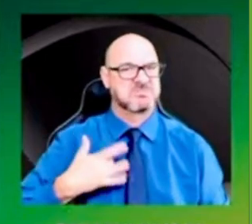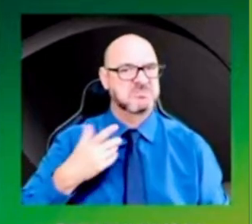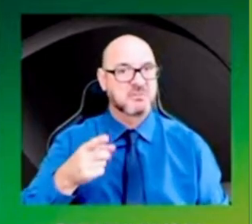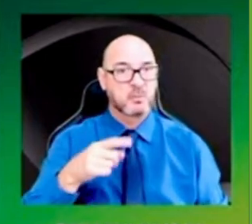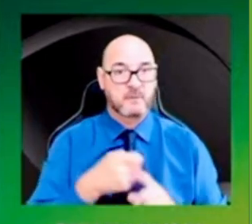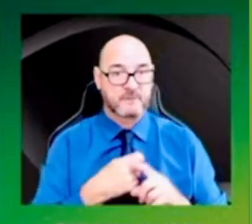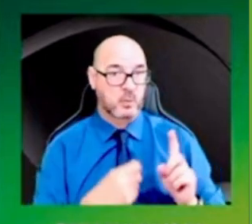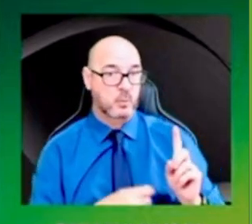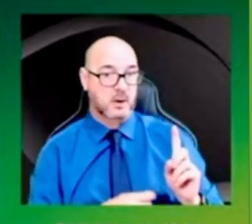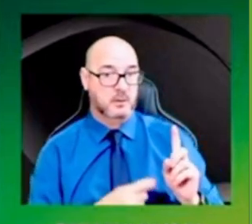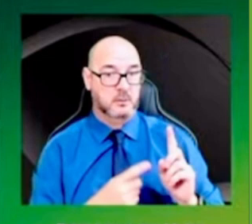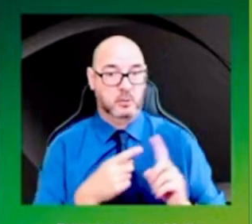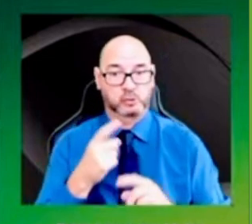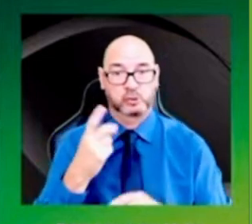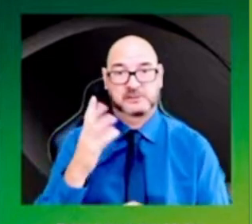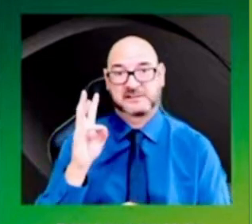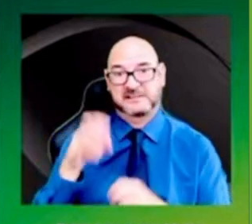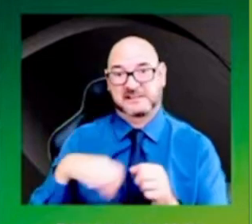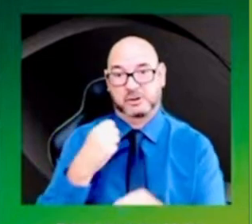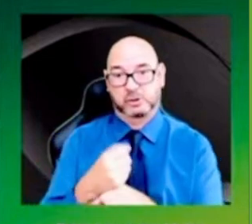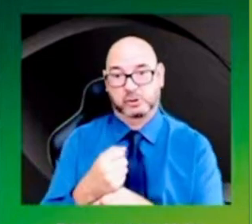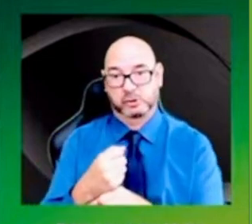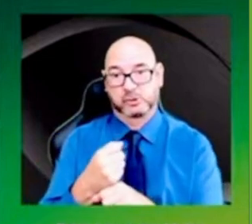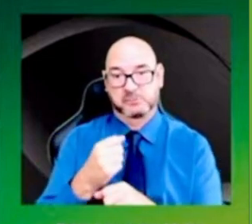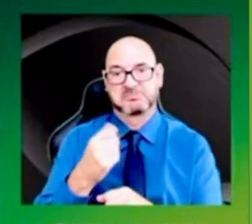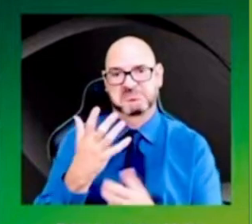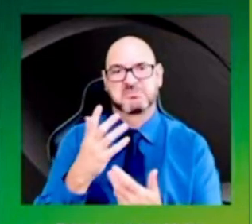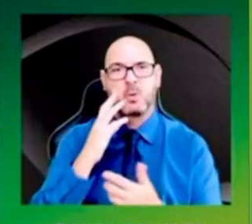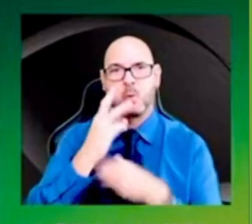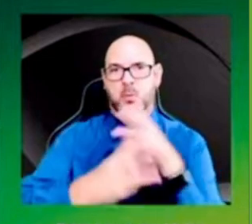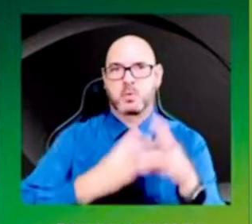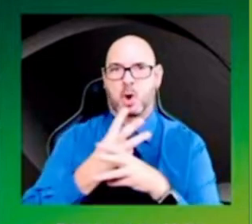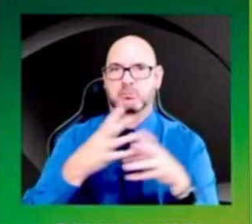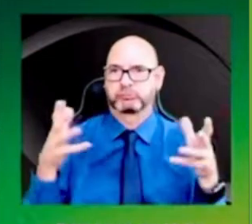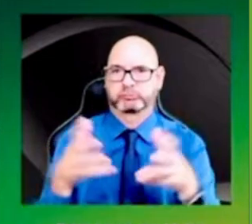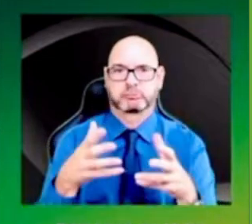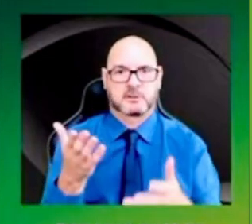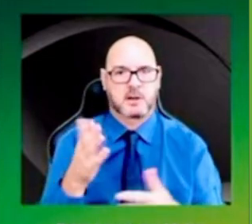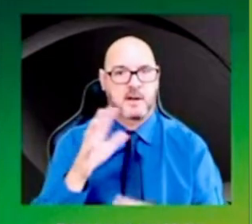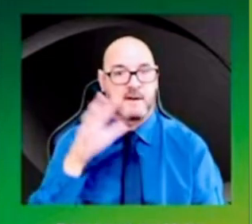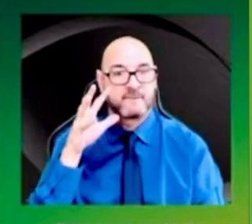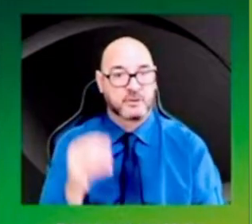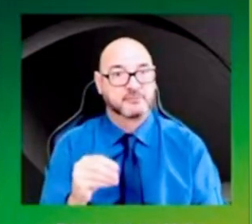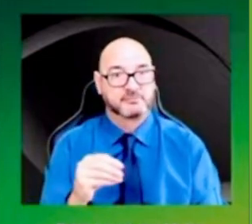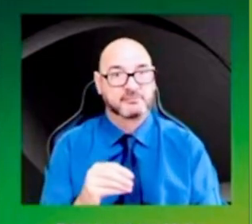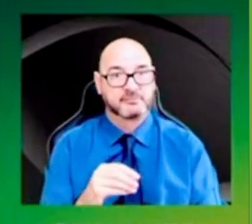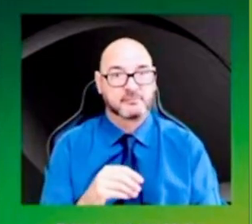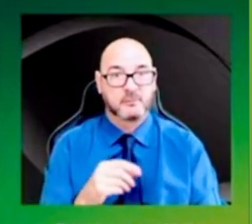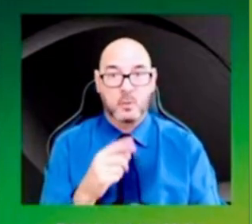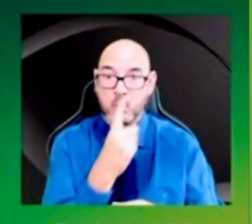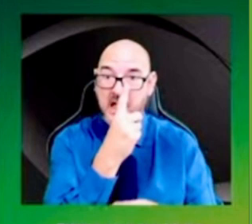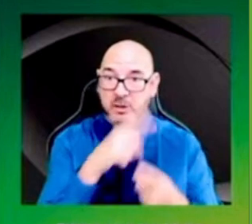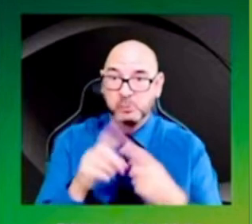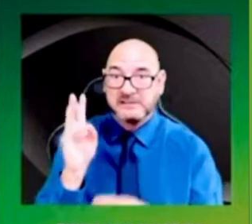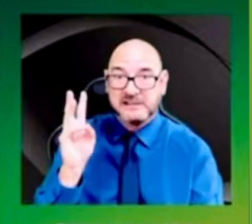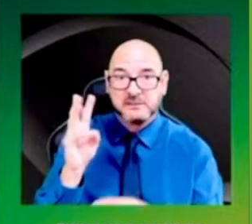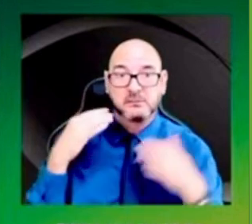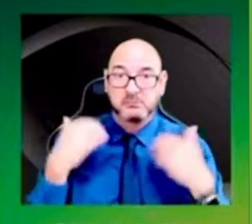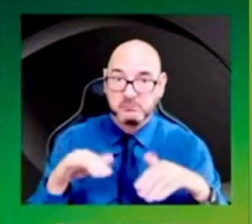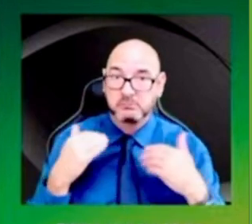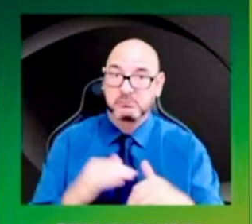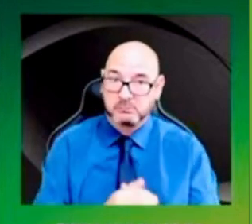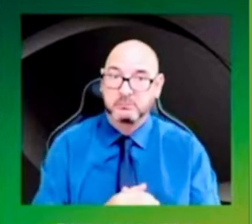users will be right here on this continent. 1 in 6. Over the last decade, Africa